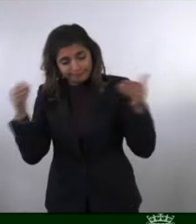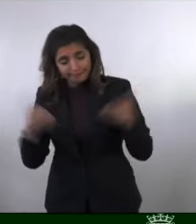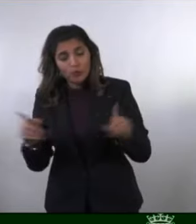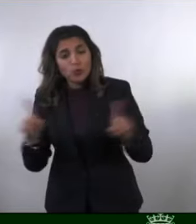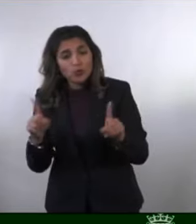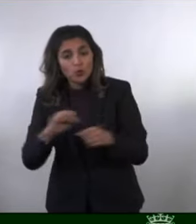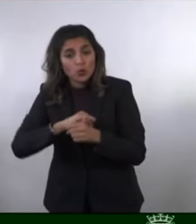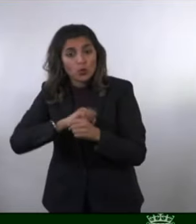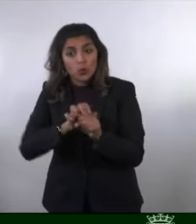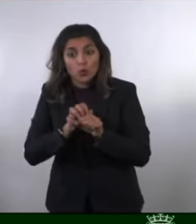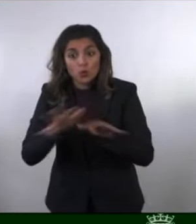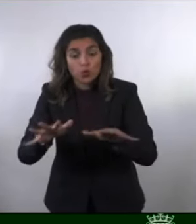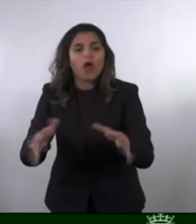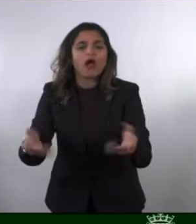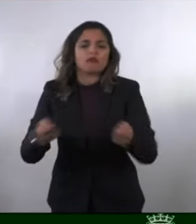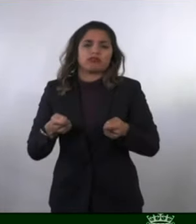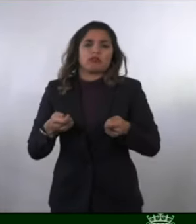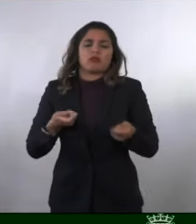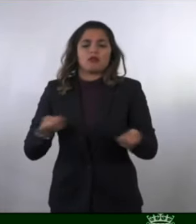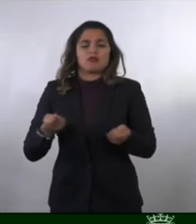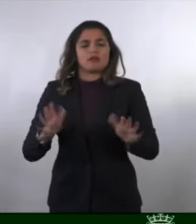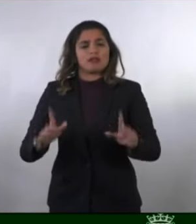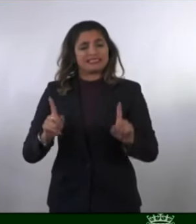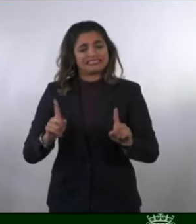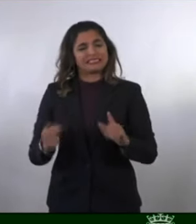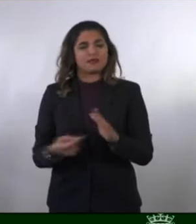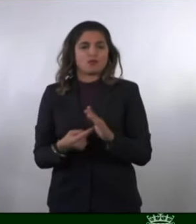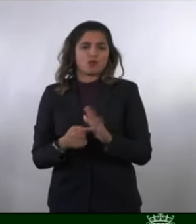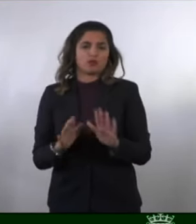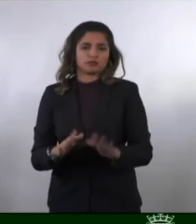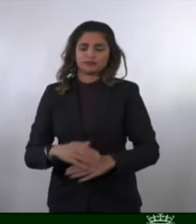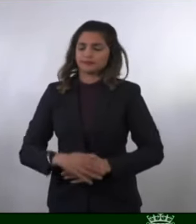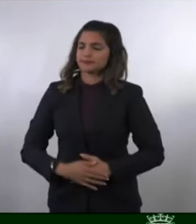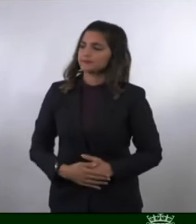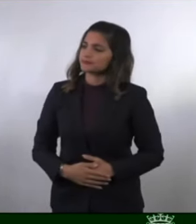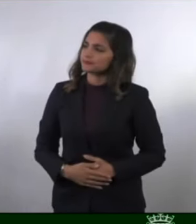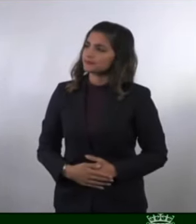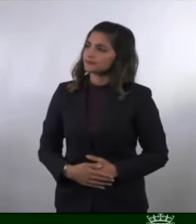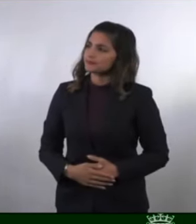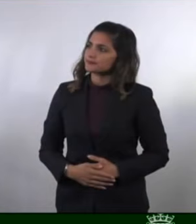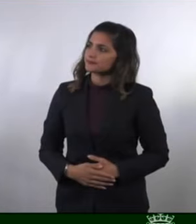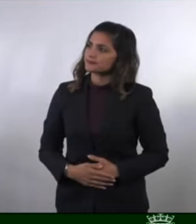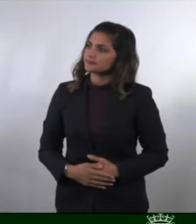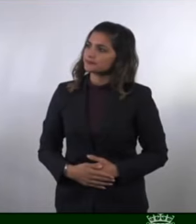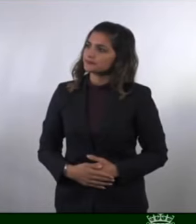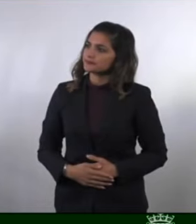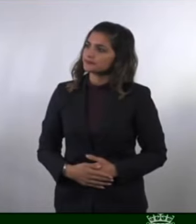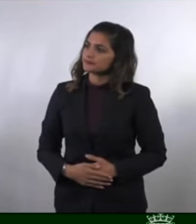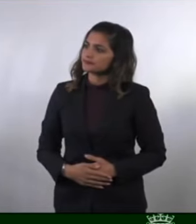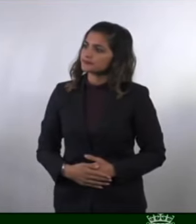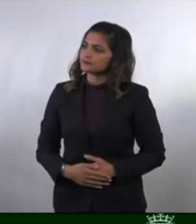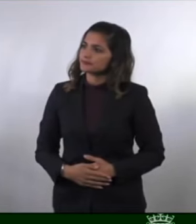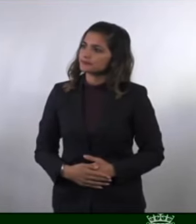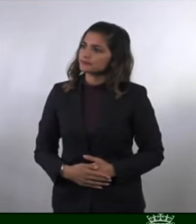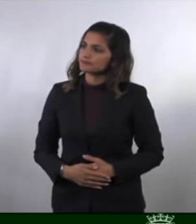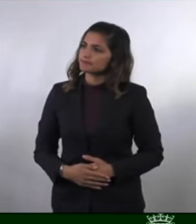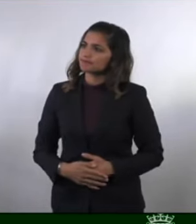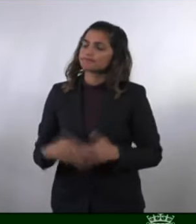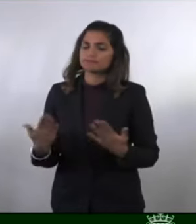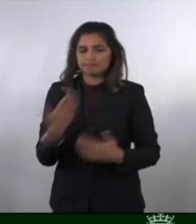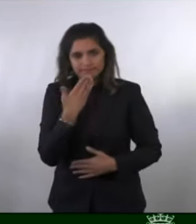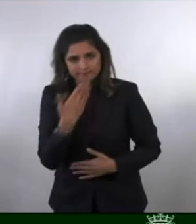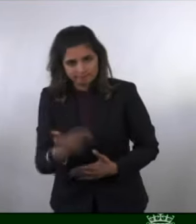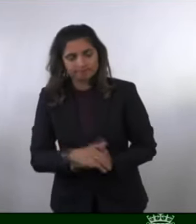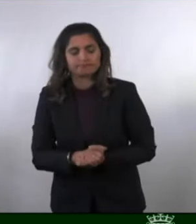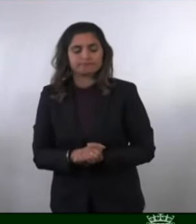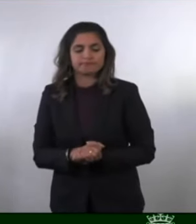And that's the objective of this winter plan. Mark Harper. Thank you very much, Mr. Speaker. First of all, Prime Minister, can